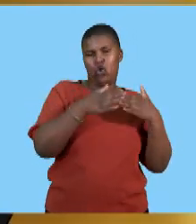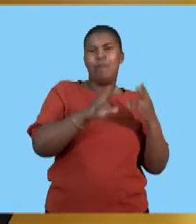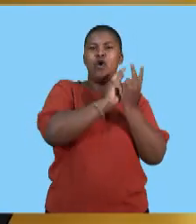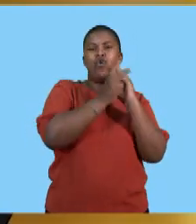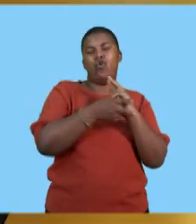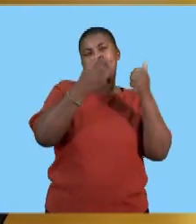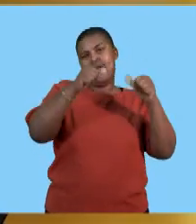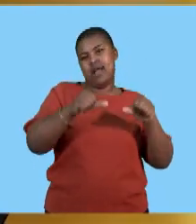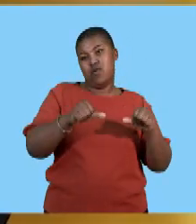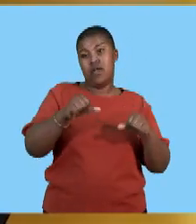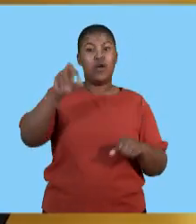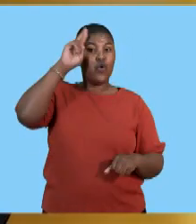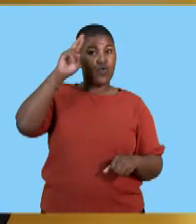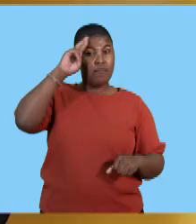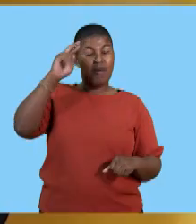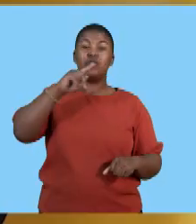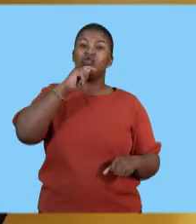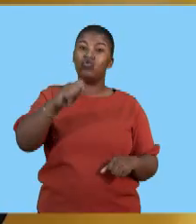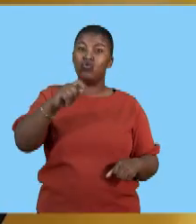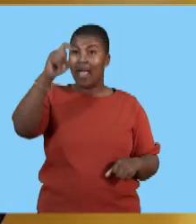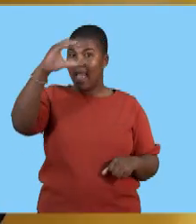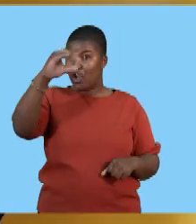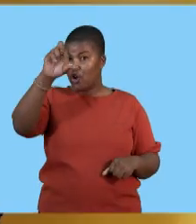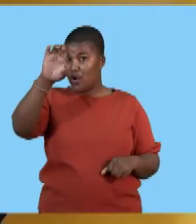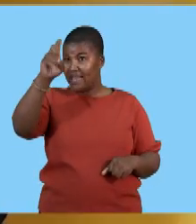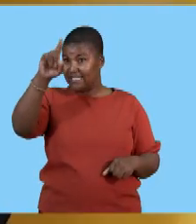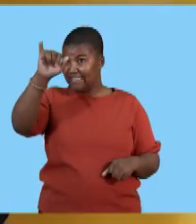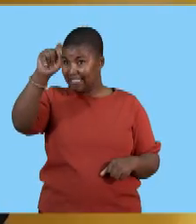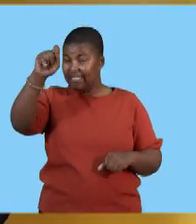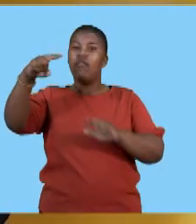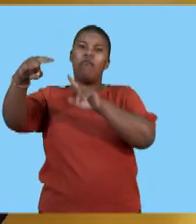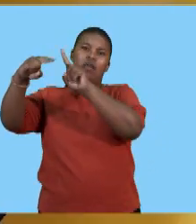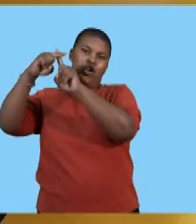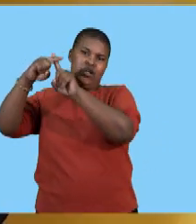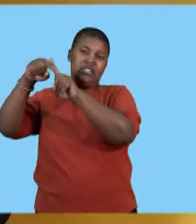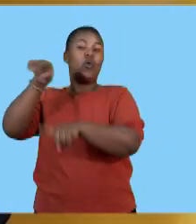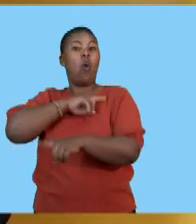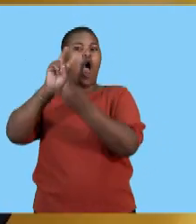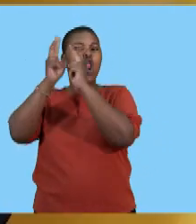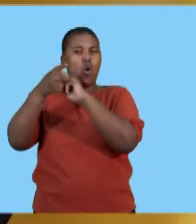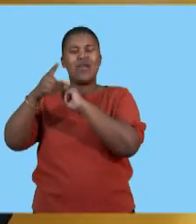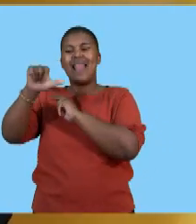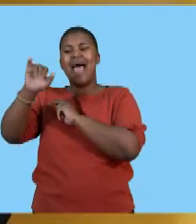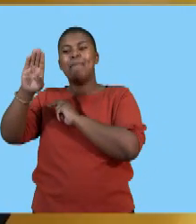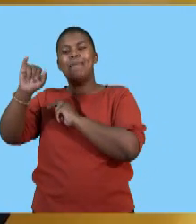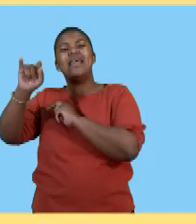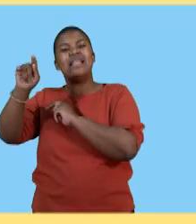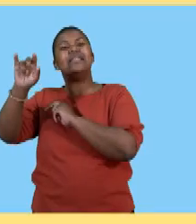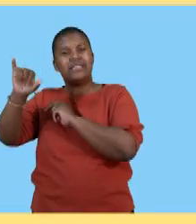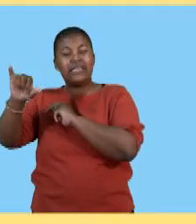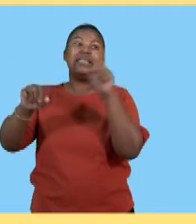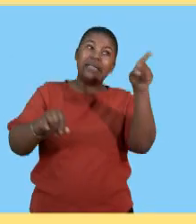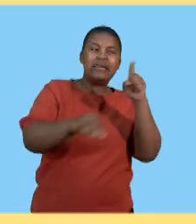account. And remember, your loan account increases on the credit side because loan is a liability. Gross salary